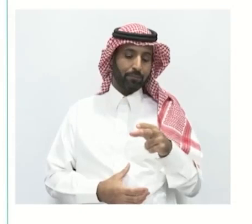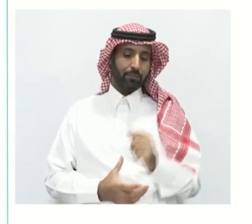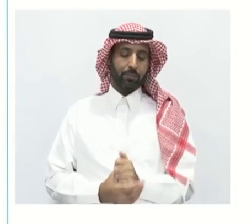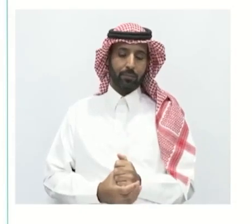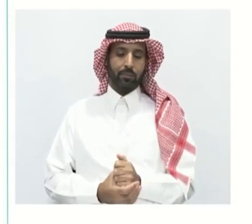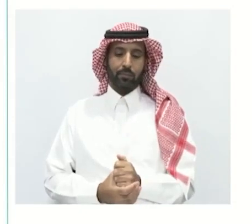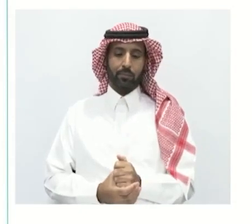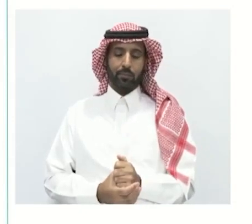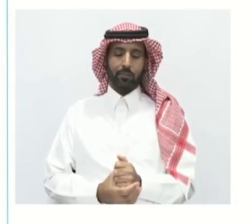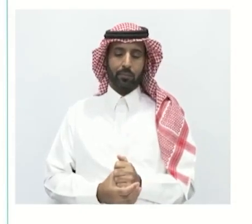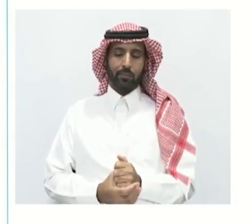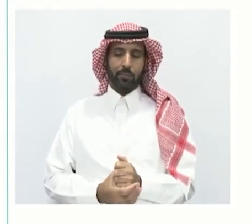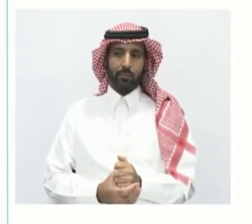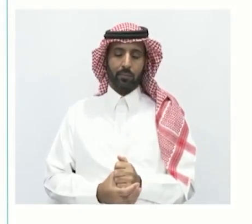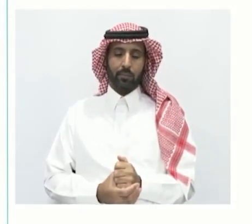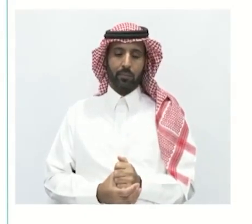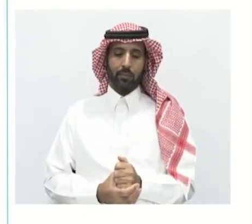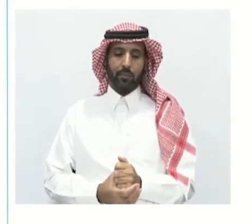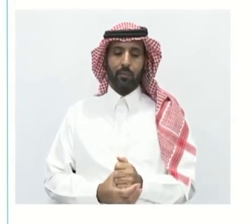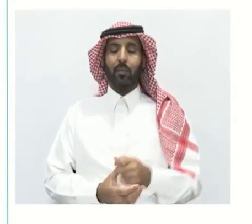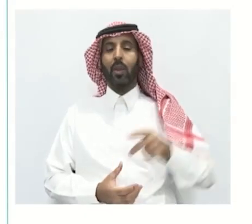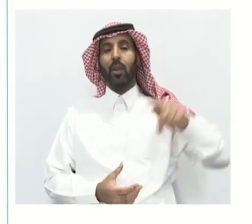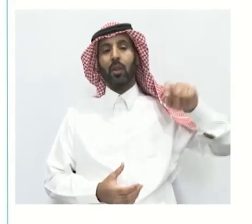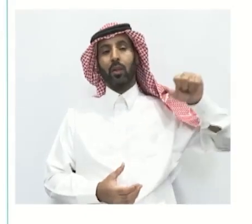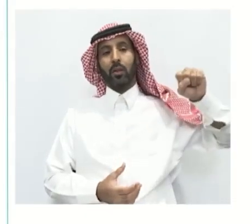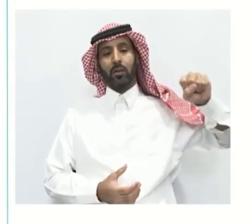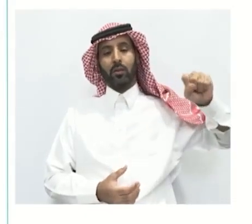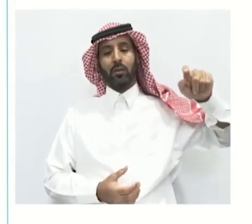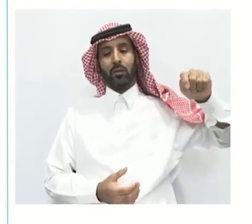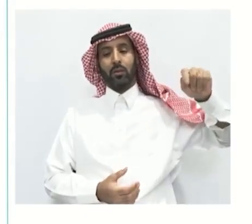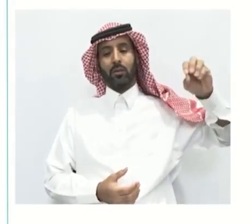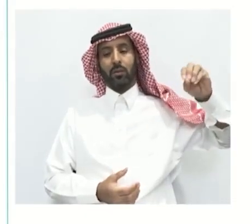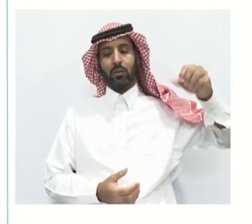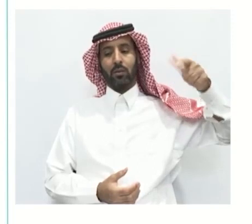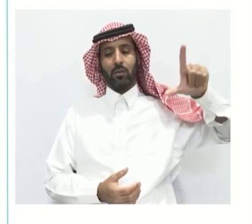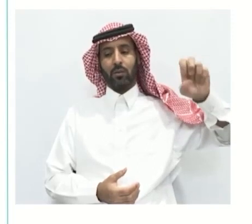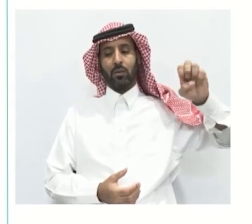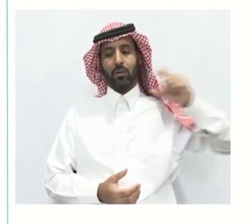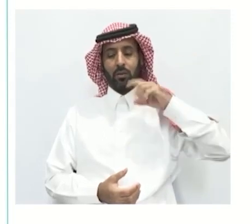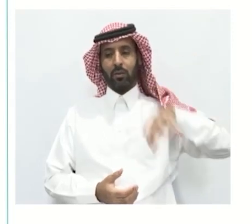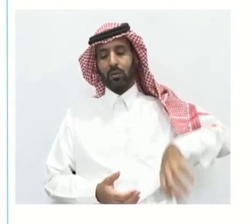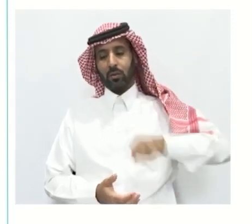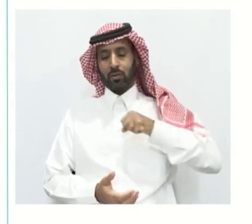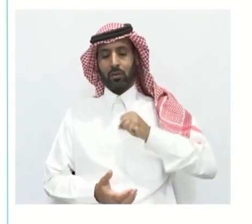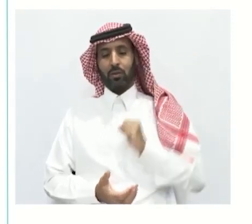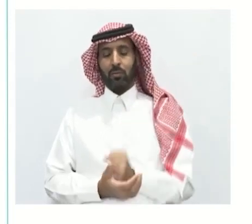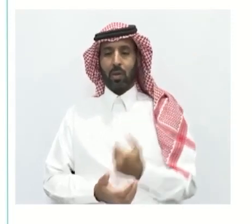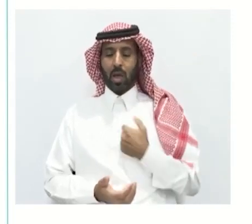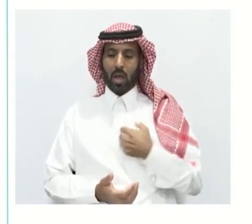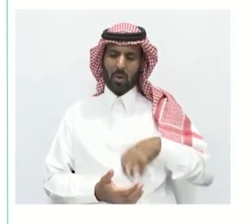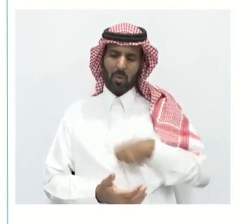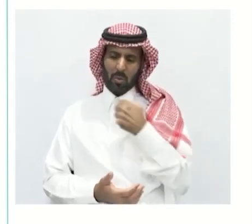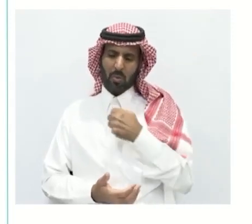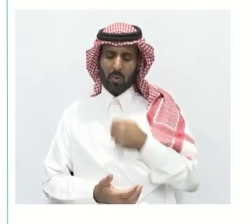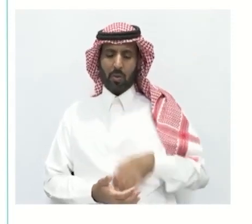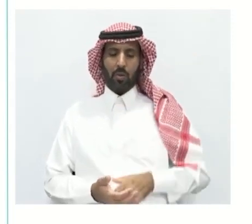irregular? Yes. Stole my wallet. It's an irregular verb. Excellent. Fahad,